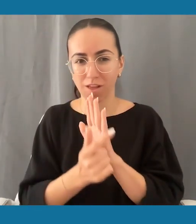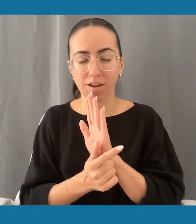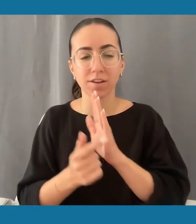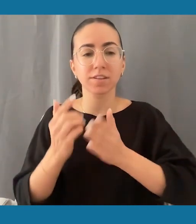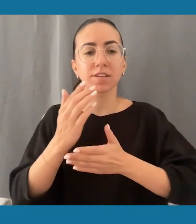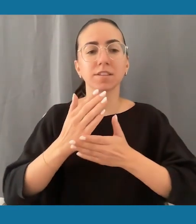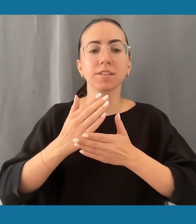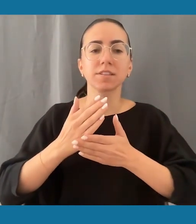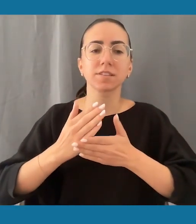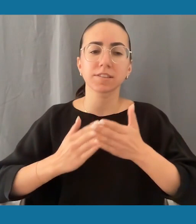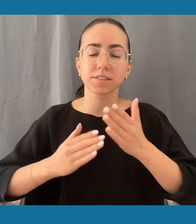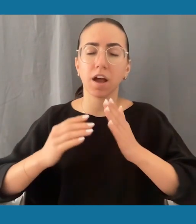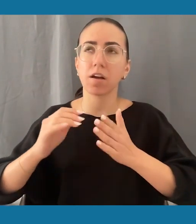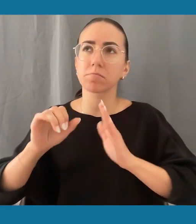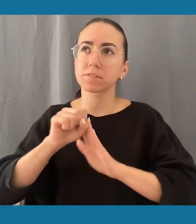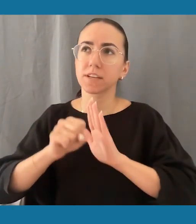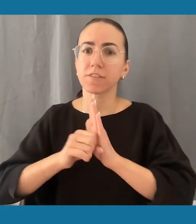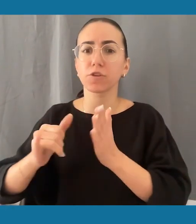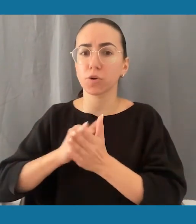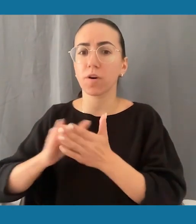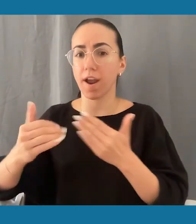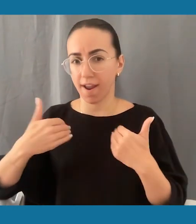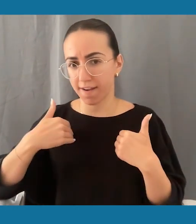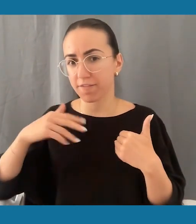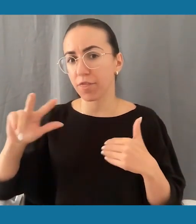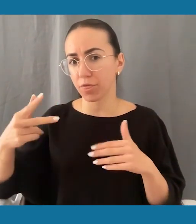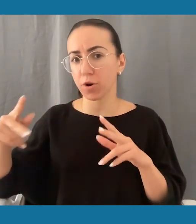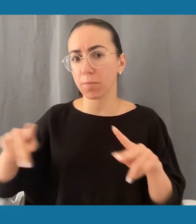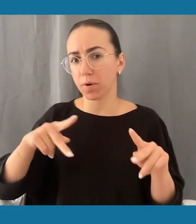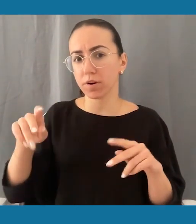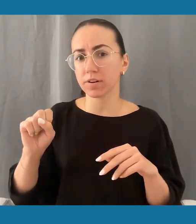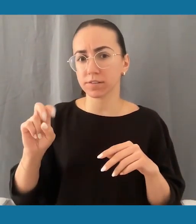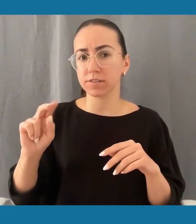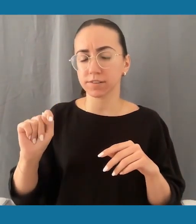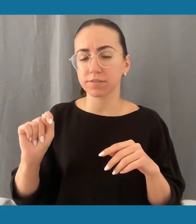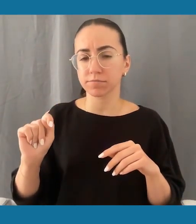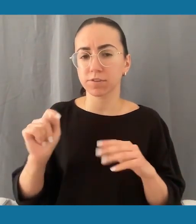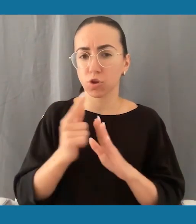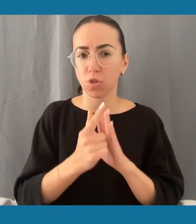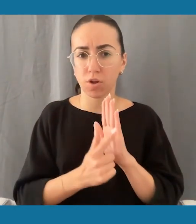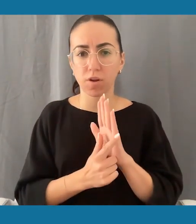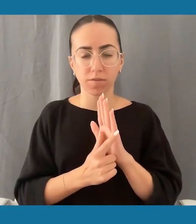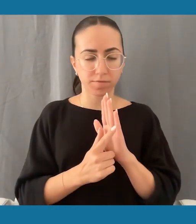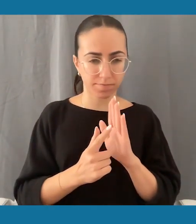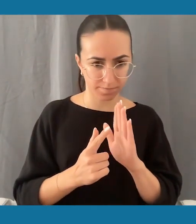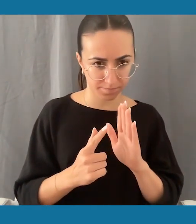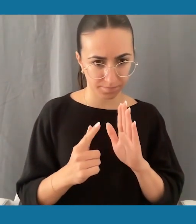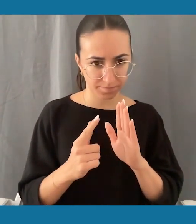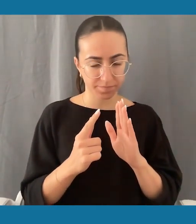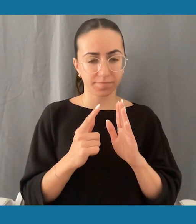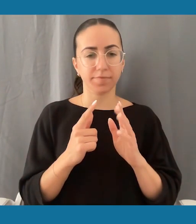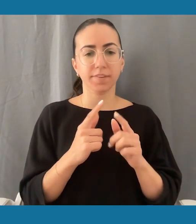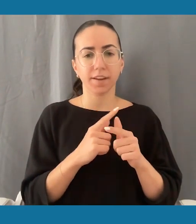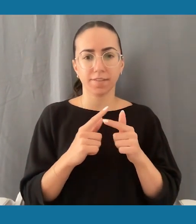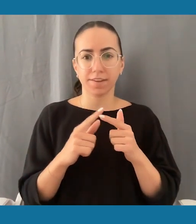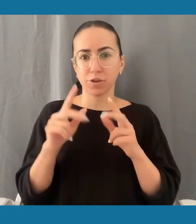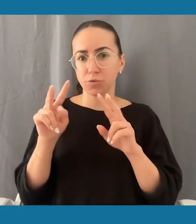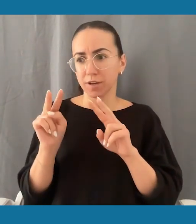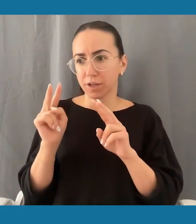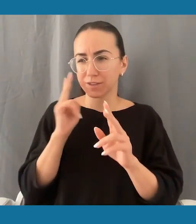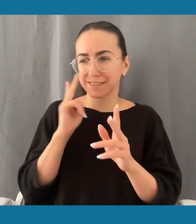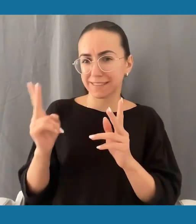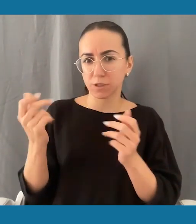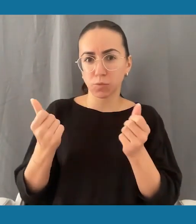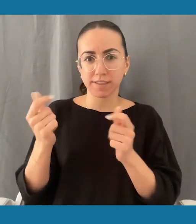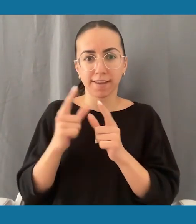statute. Some states like New York do have a third-party special needs trust statute, and you can track